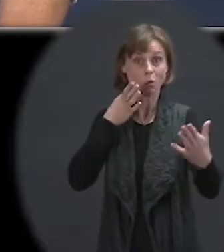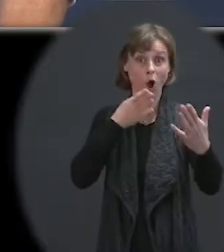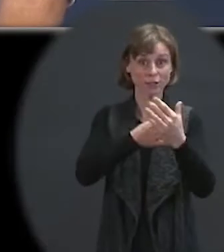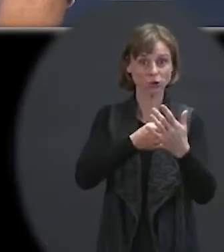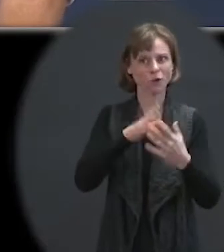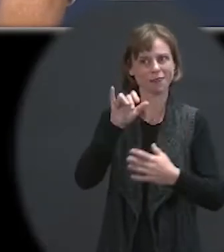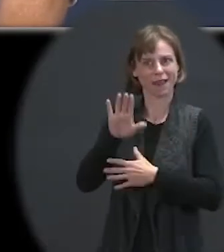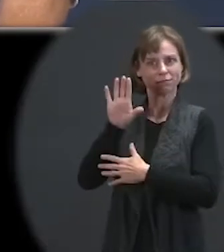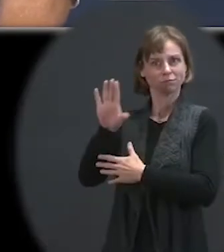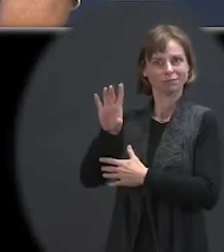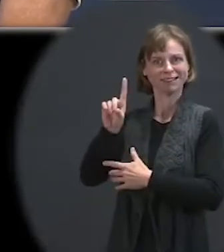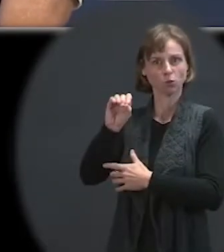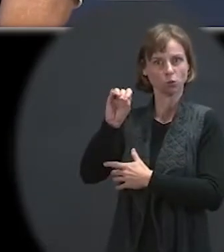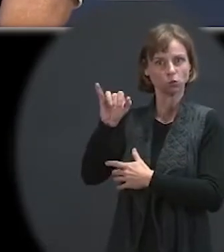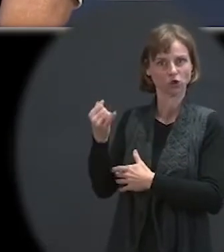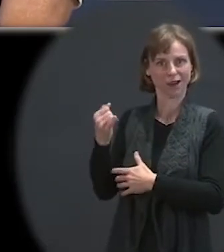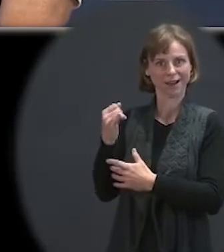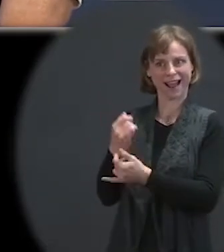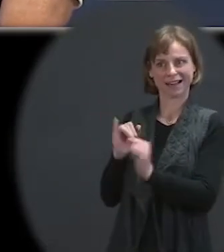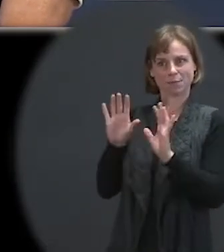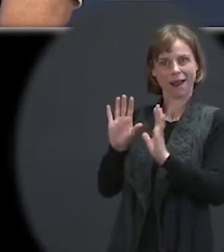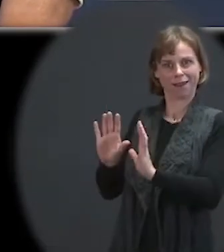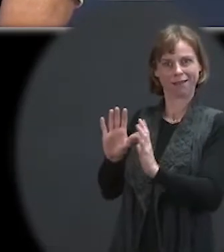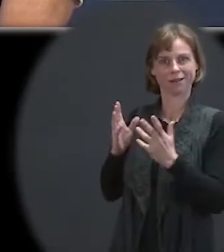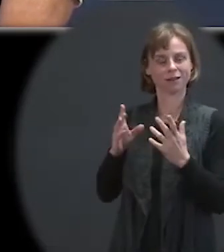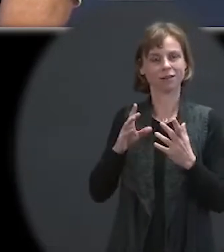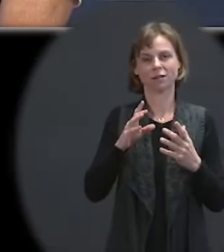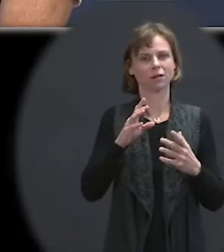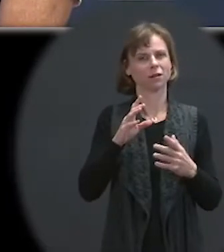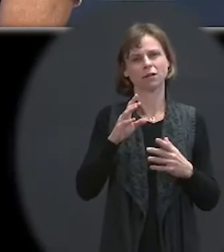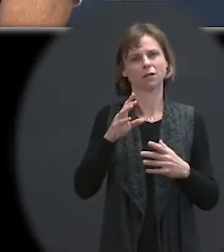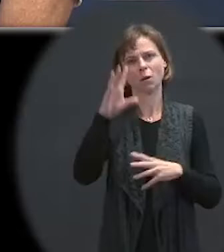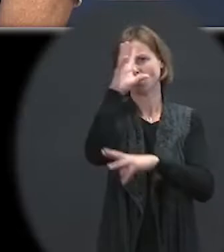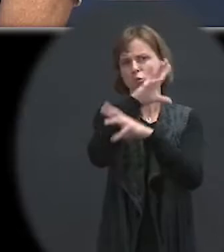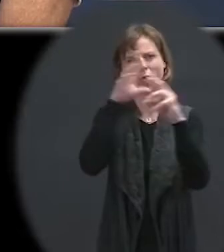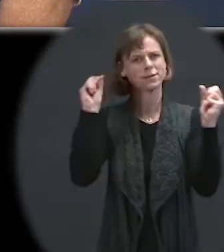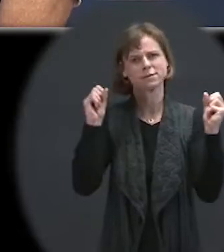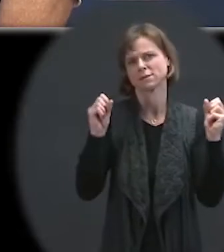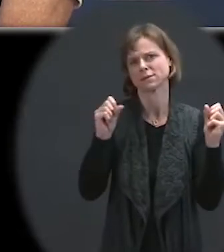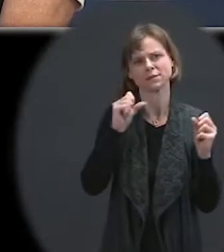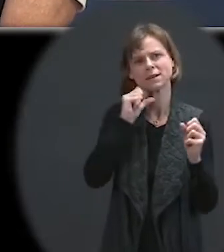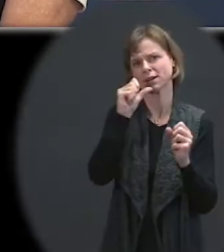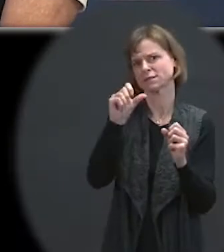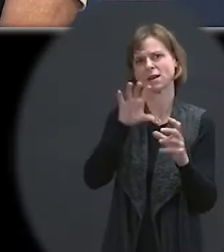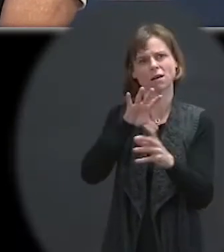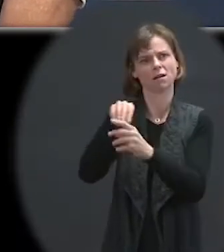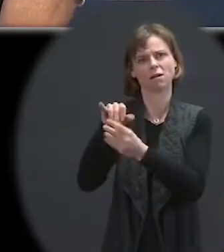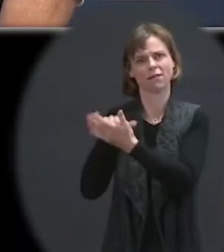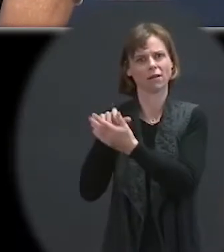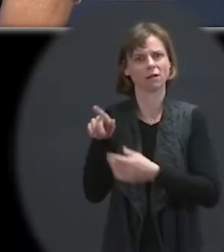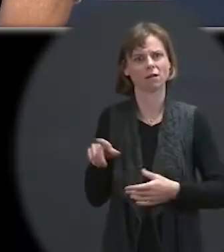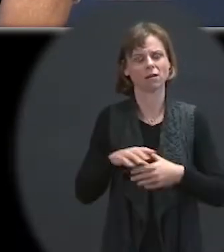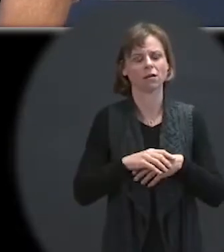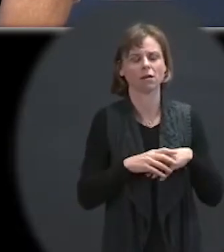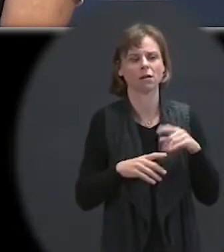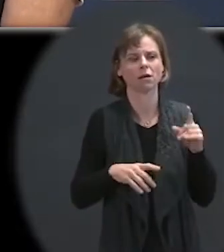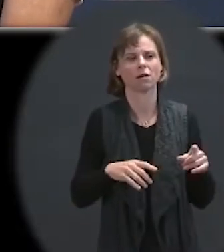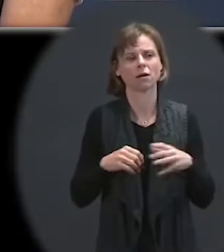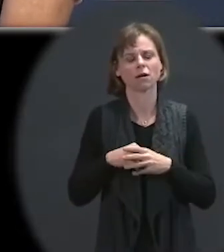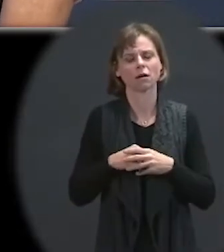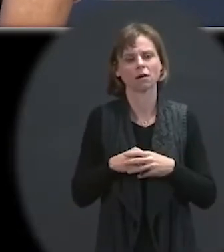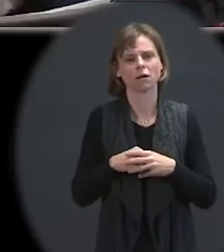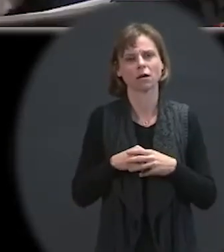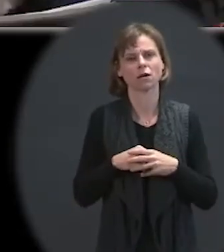the Justice Department, and that is a commitment the President is firm on. And in his conversations with lawmakers, have there been any